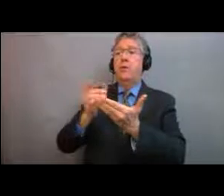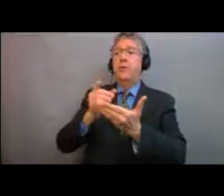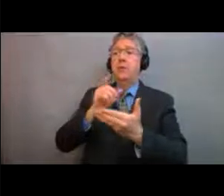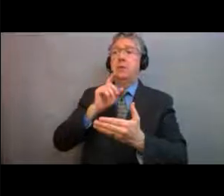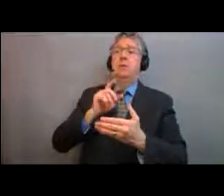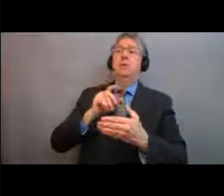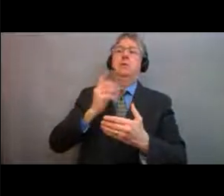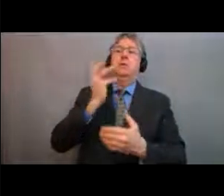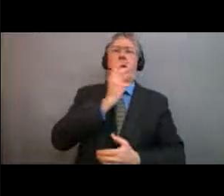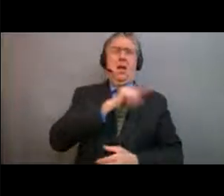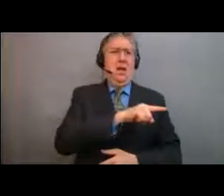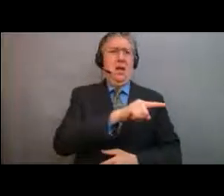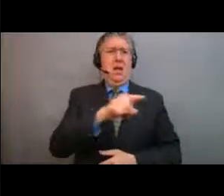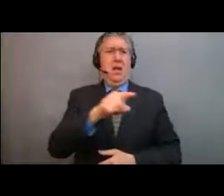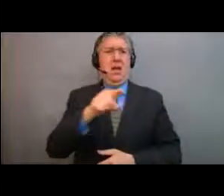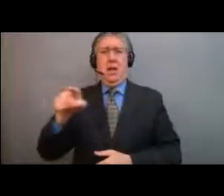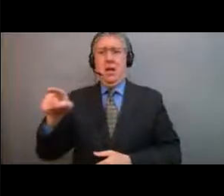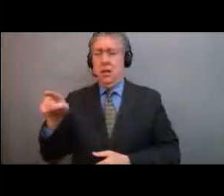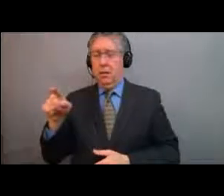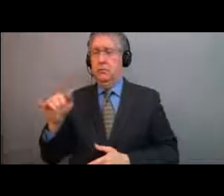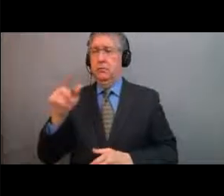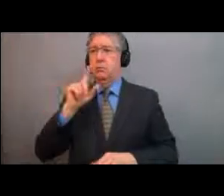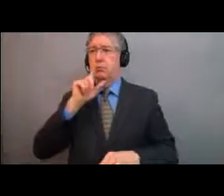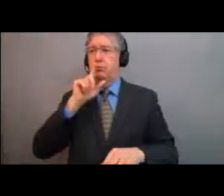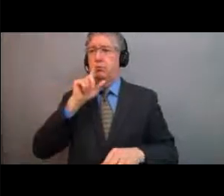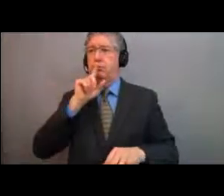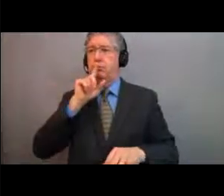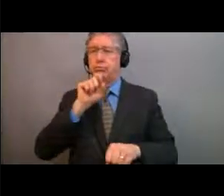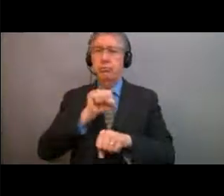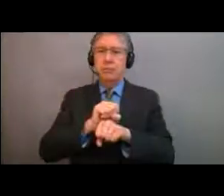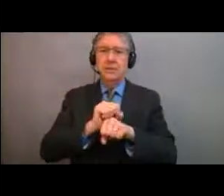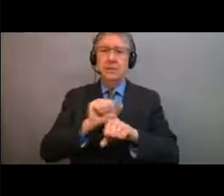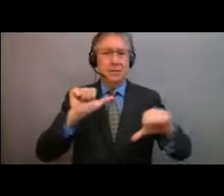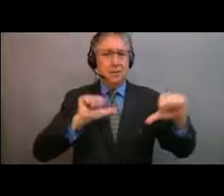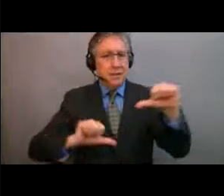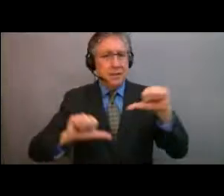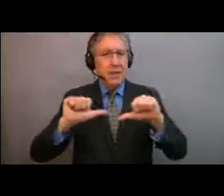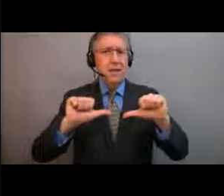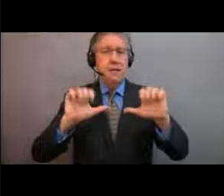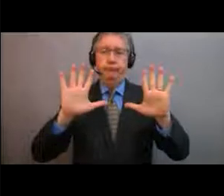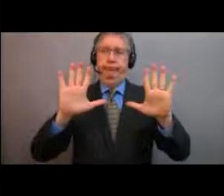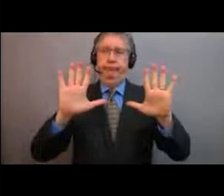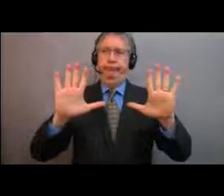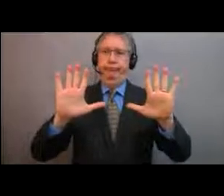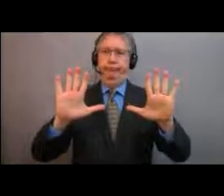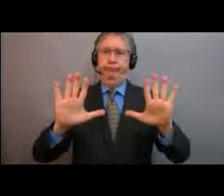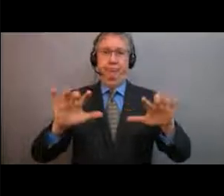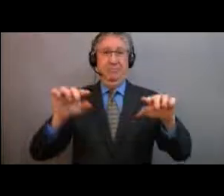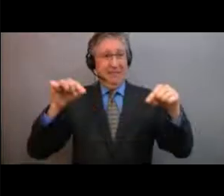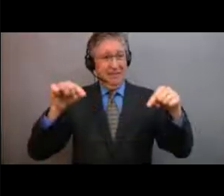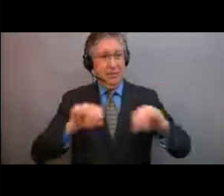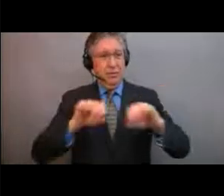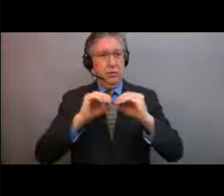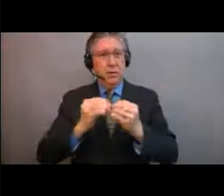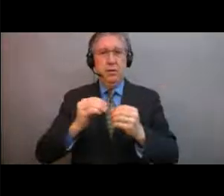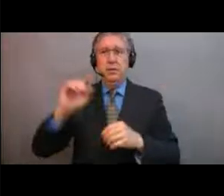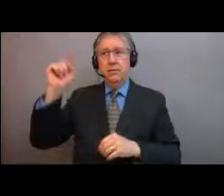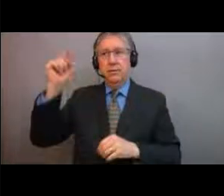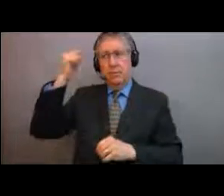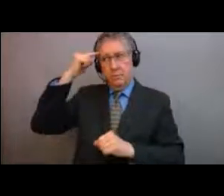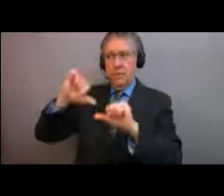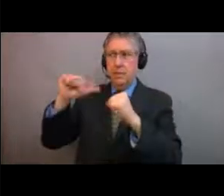it makes me very proud to realize that here we are, a truly outstanding science organization in an agency that brings